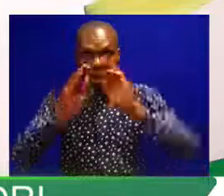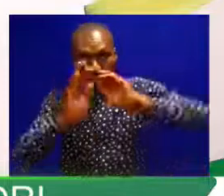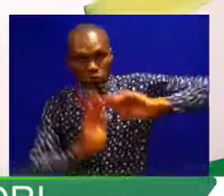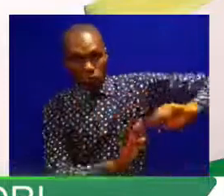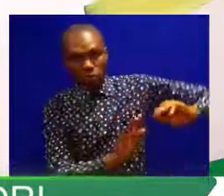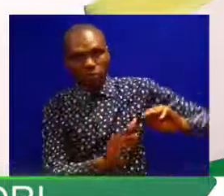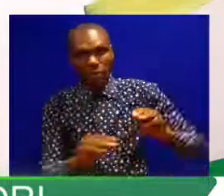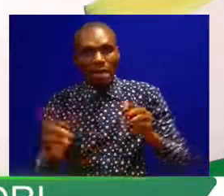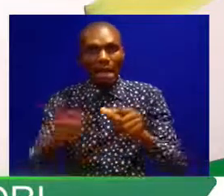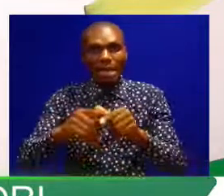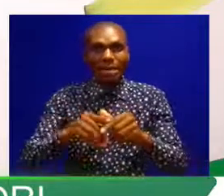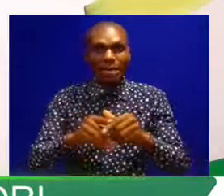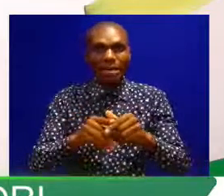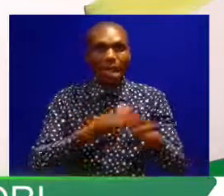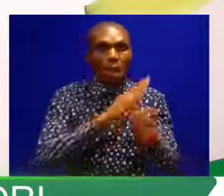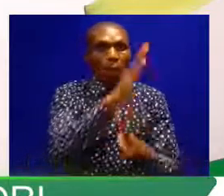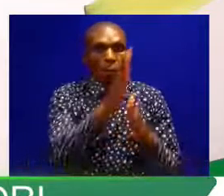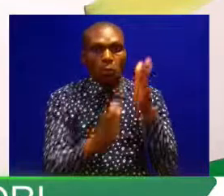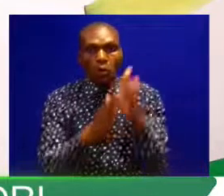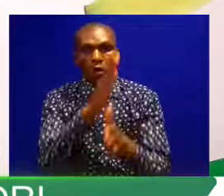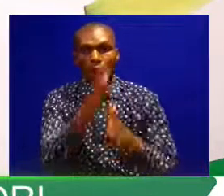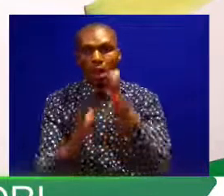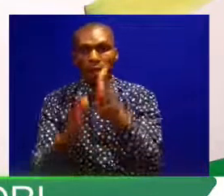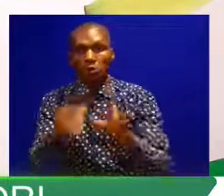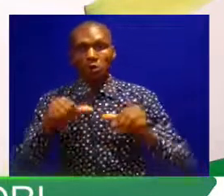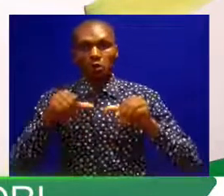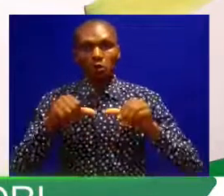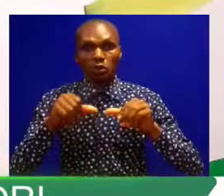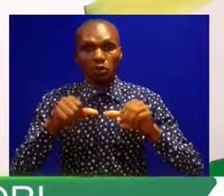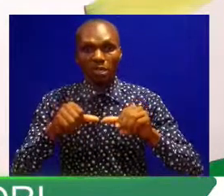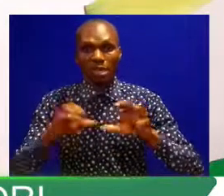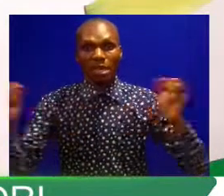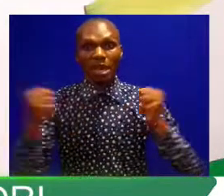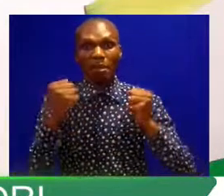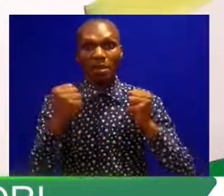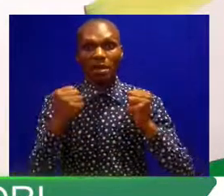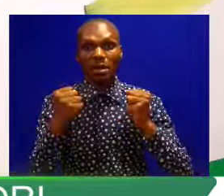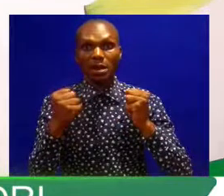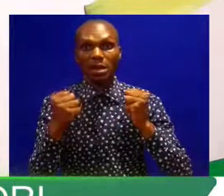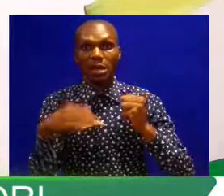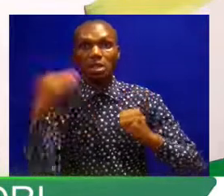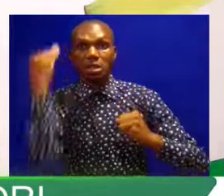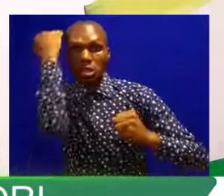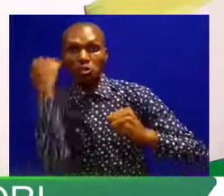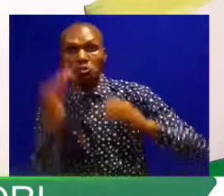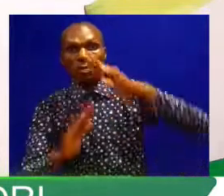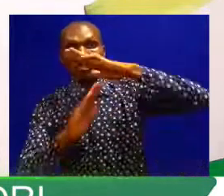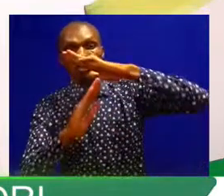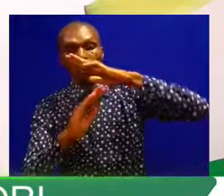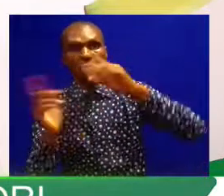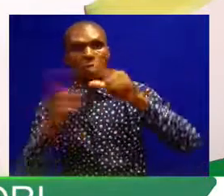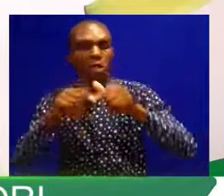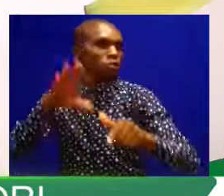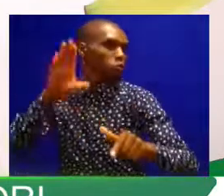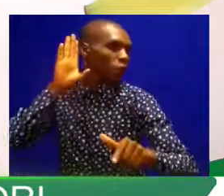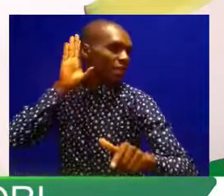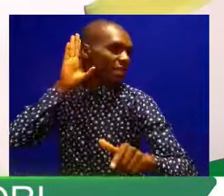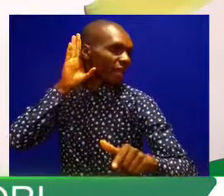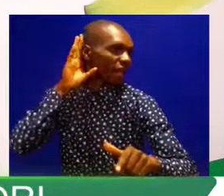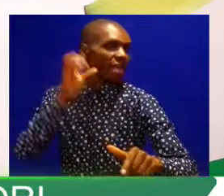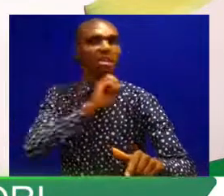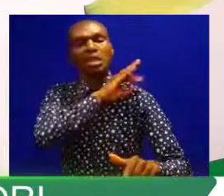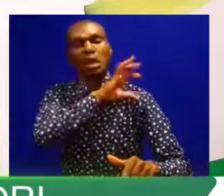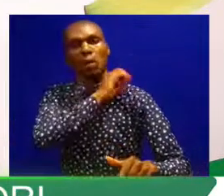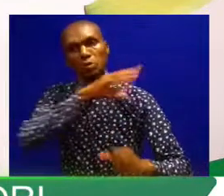Niyo nigo emiroveri agenrete ase kegambero ya Supreme igoro yogo tegerera kwebi na vitano na bibere kubatika na novo